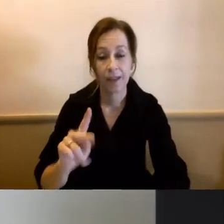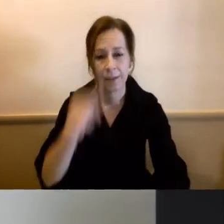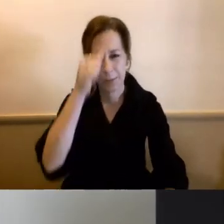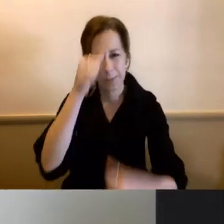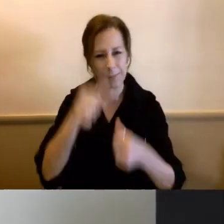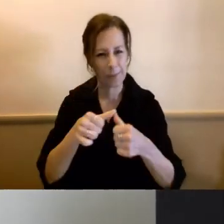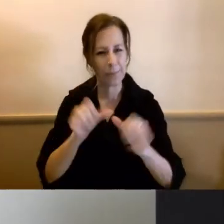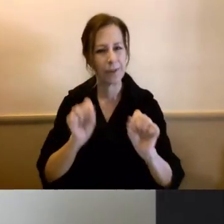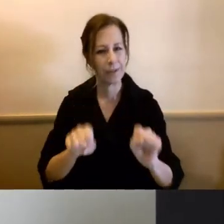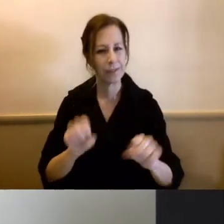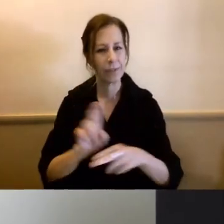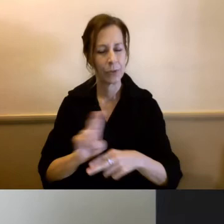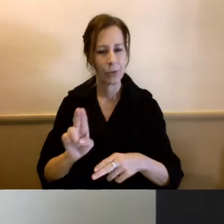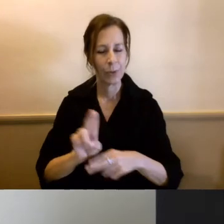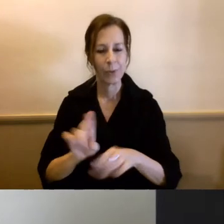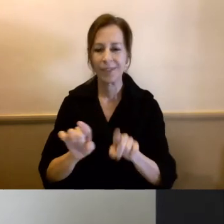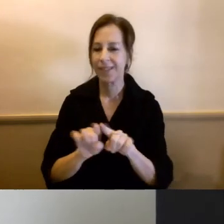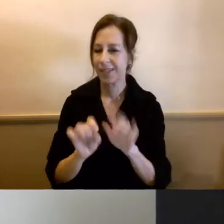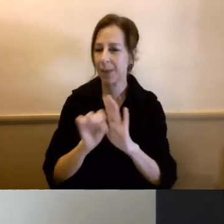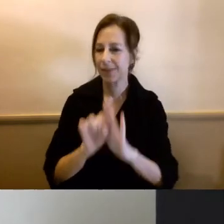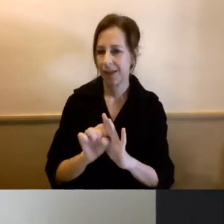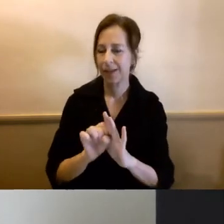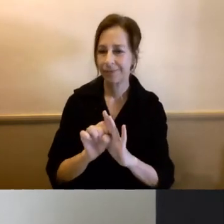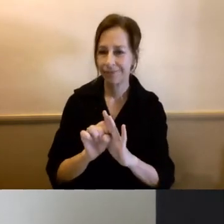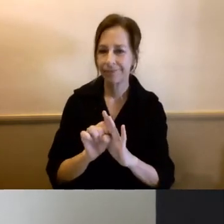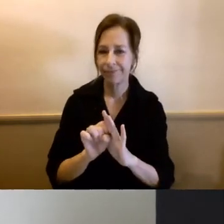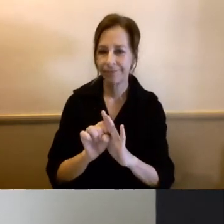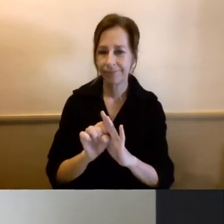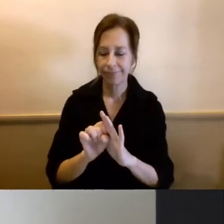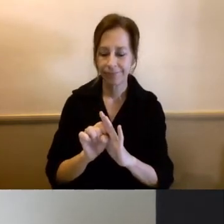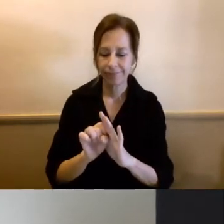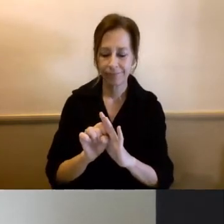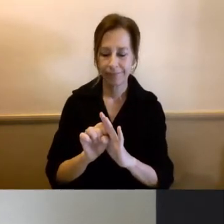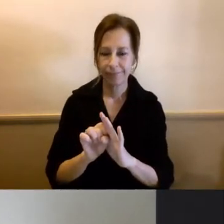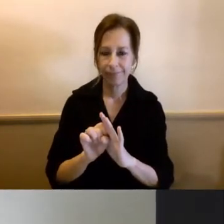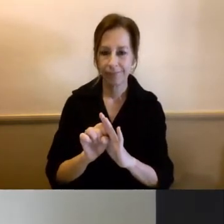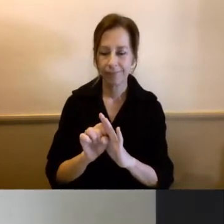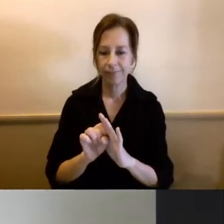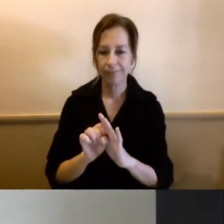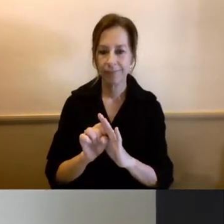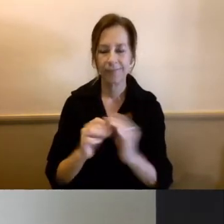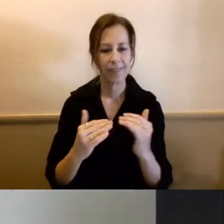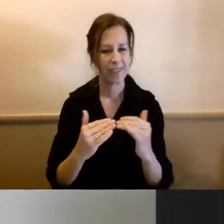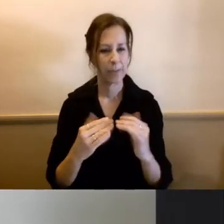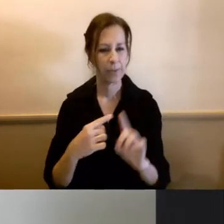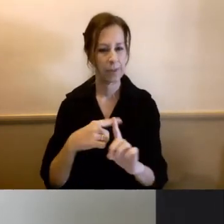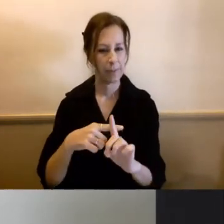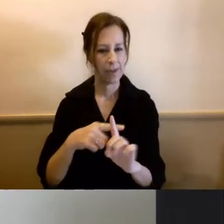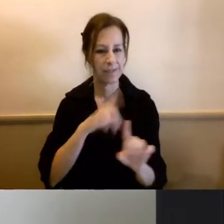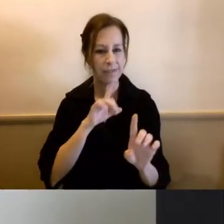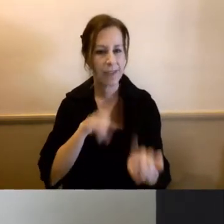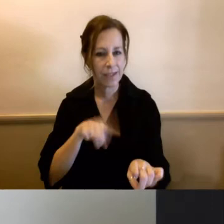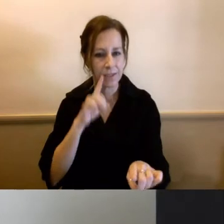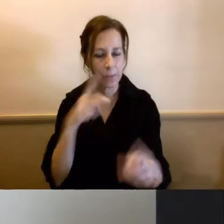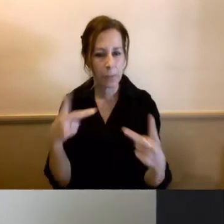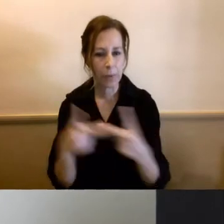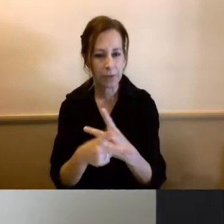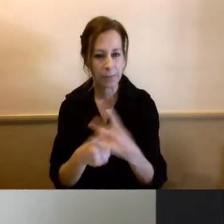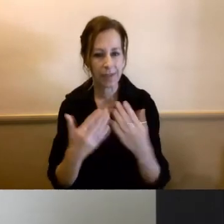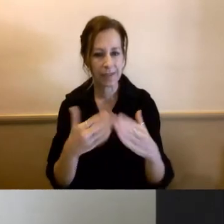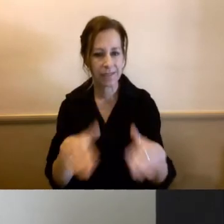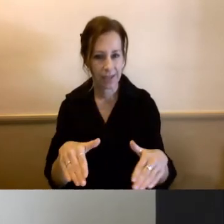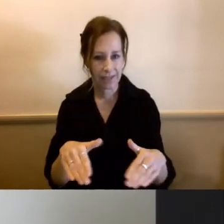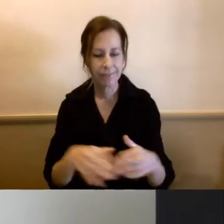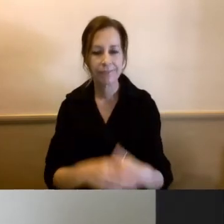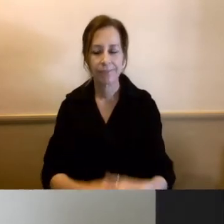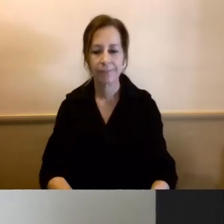Alright, so remember, I can use same signs. That makes a positive answer for multiplying